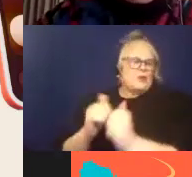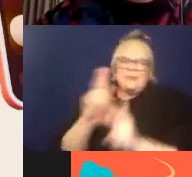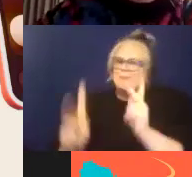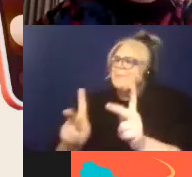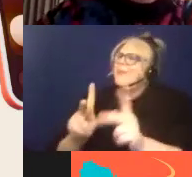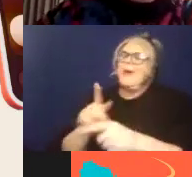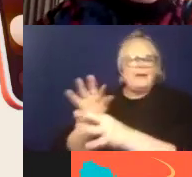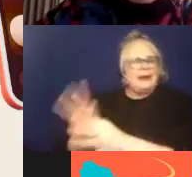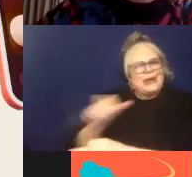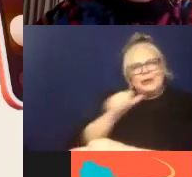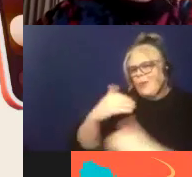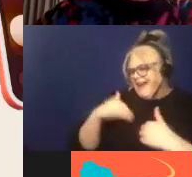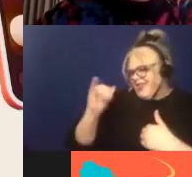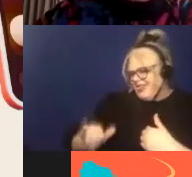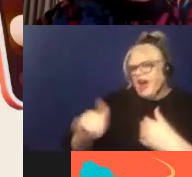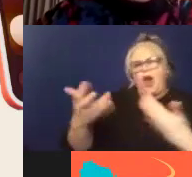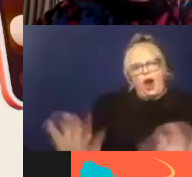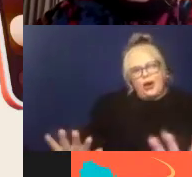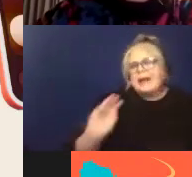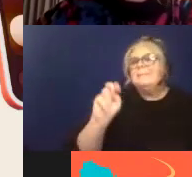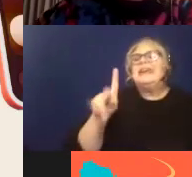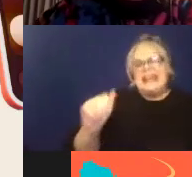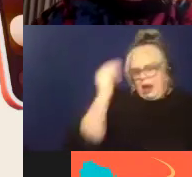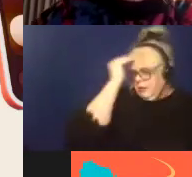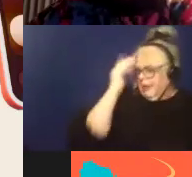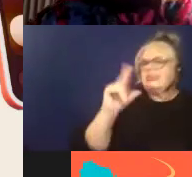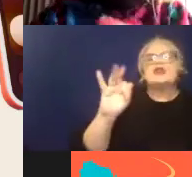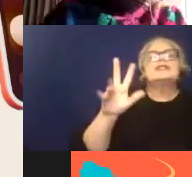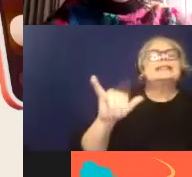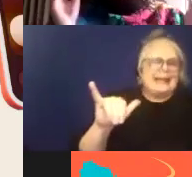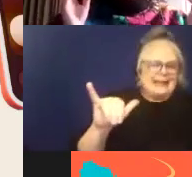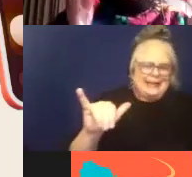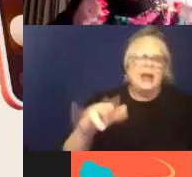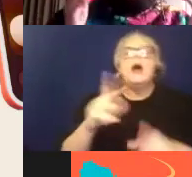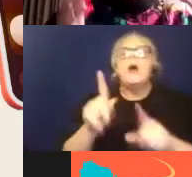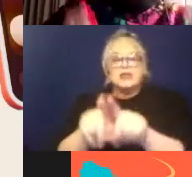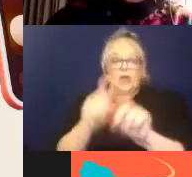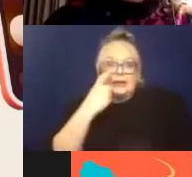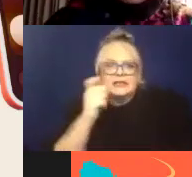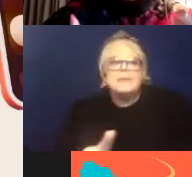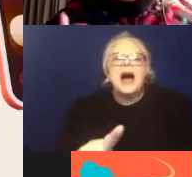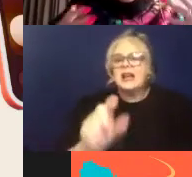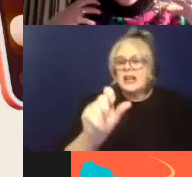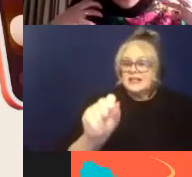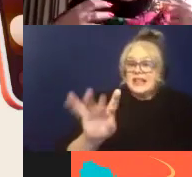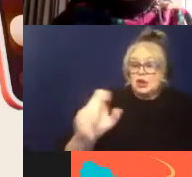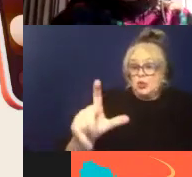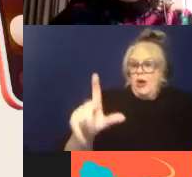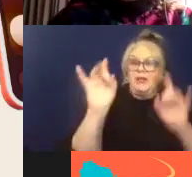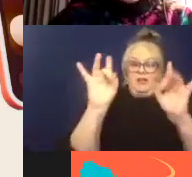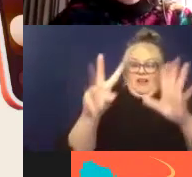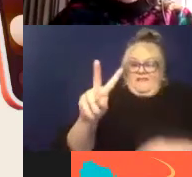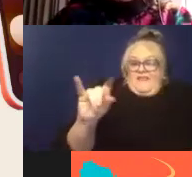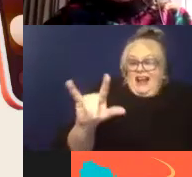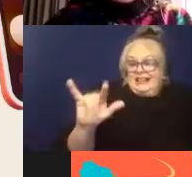media that aligns with their values related to sexual violence. Media literacy can help youth to recognize those harmful beliefs within their self and